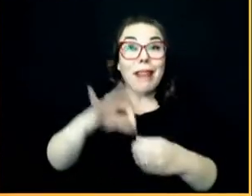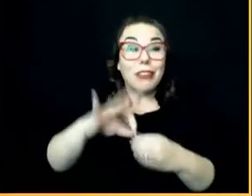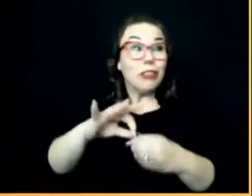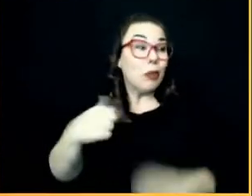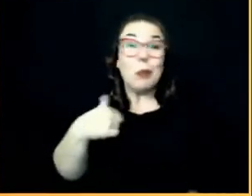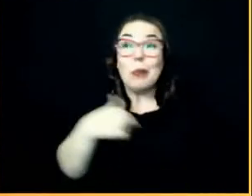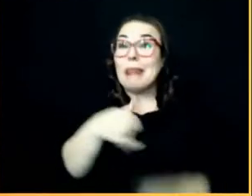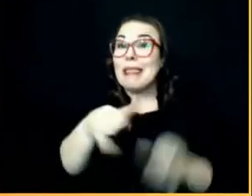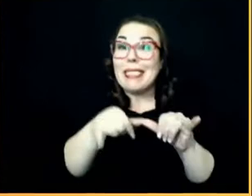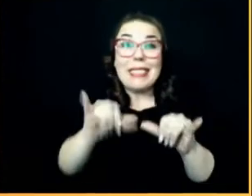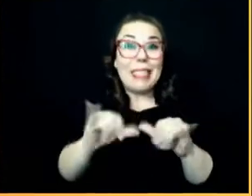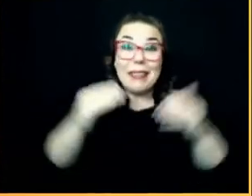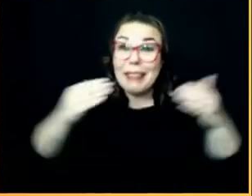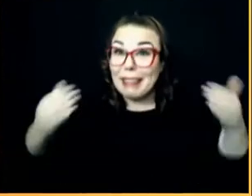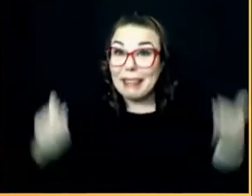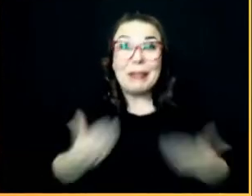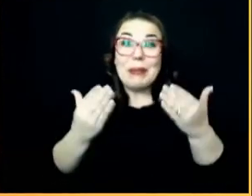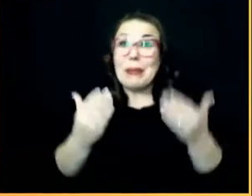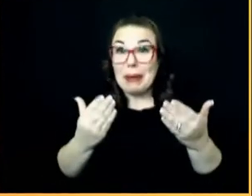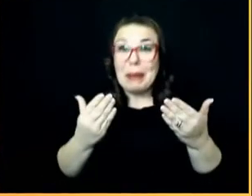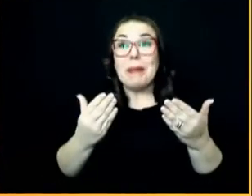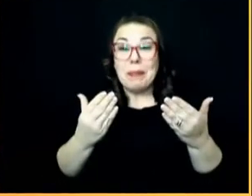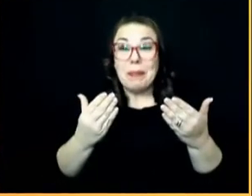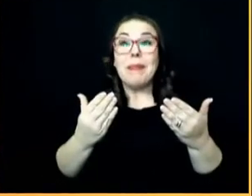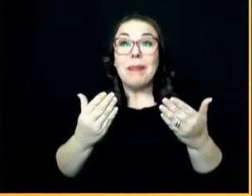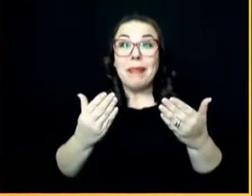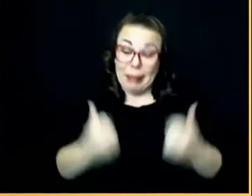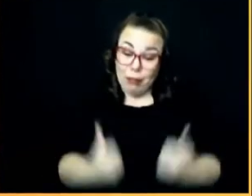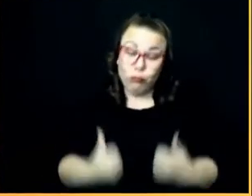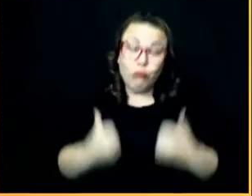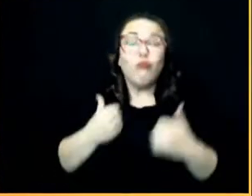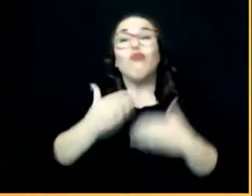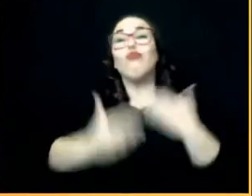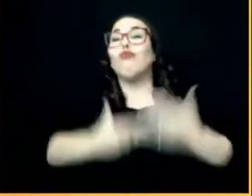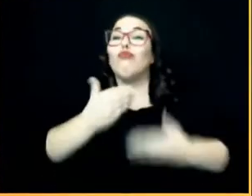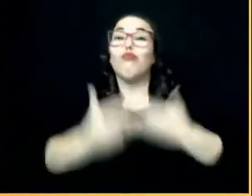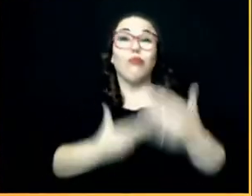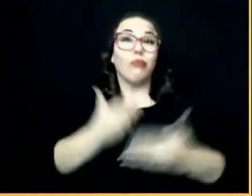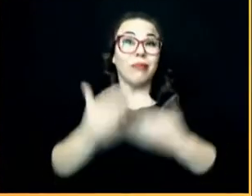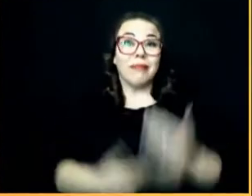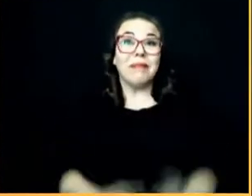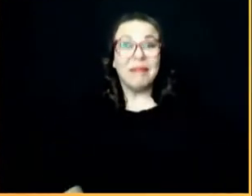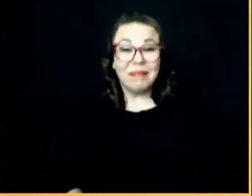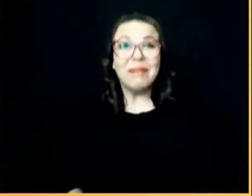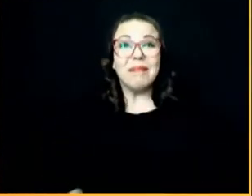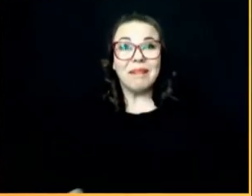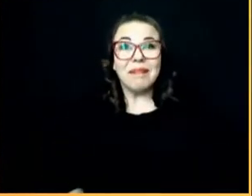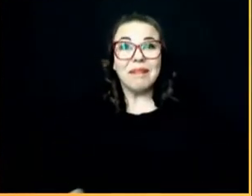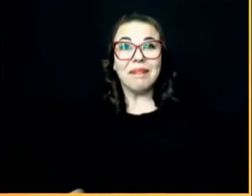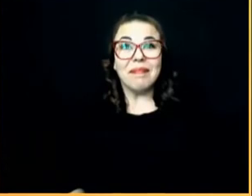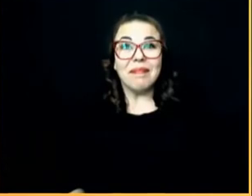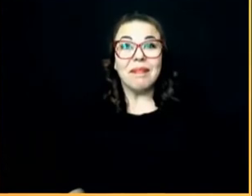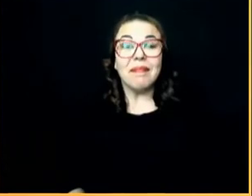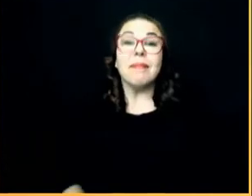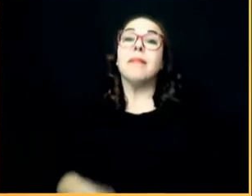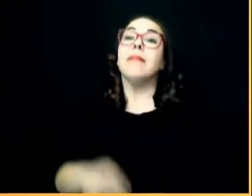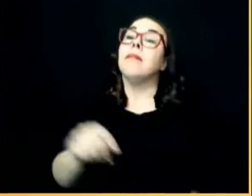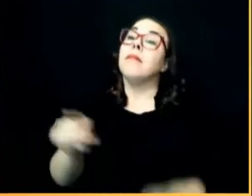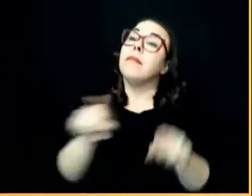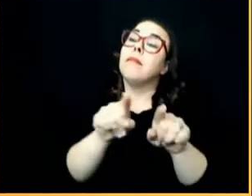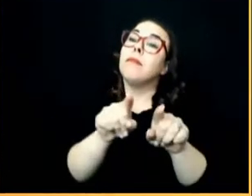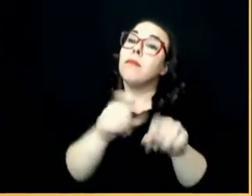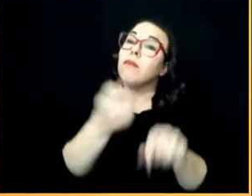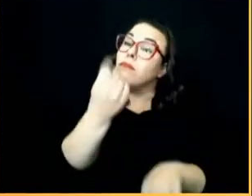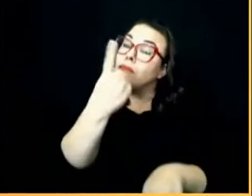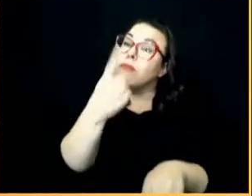still alive today. But November is also Trans Awareness